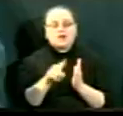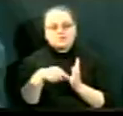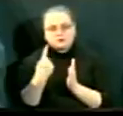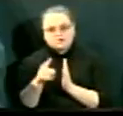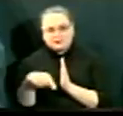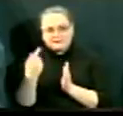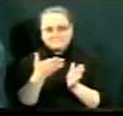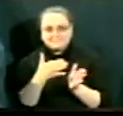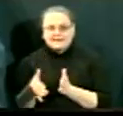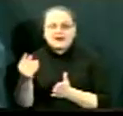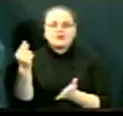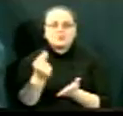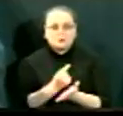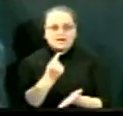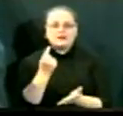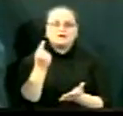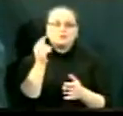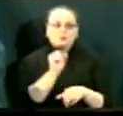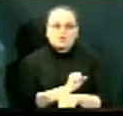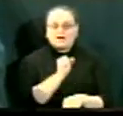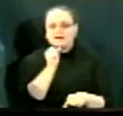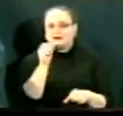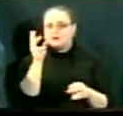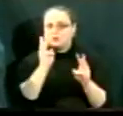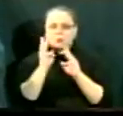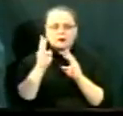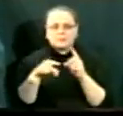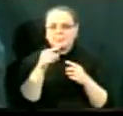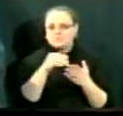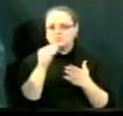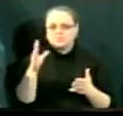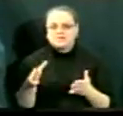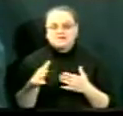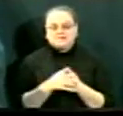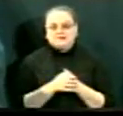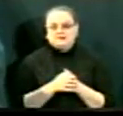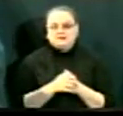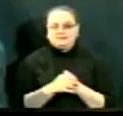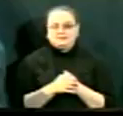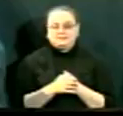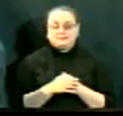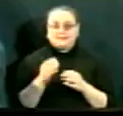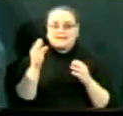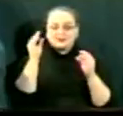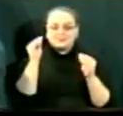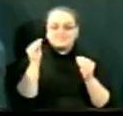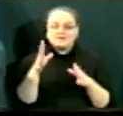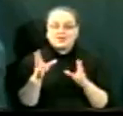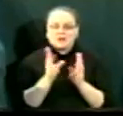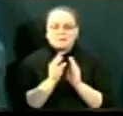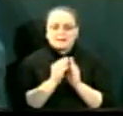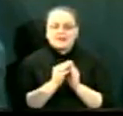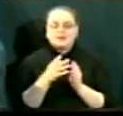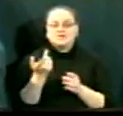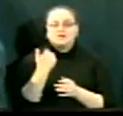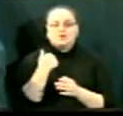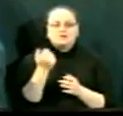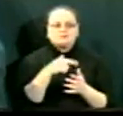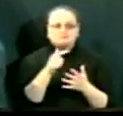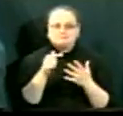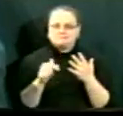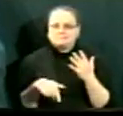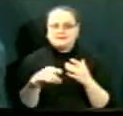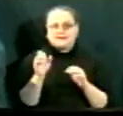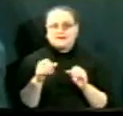and grading and working and worrying about students, faculty meetings. You have all sorts of things that compete